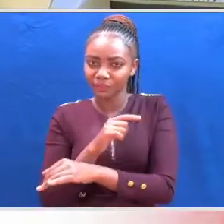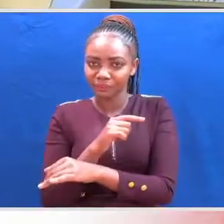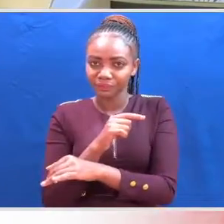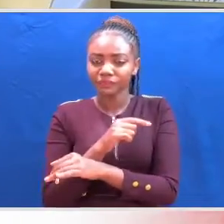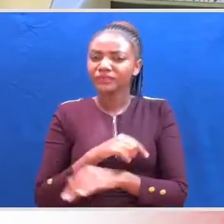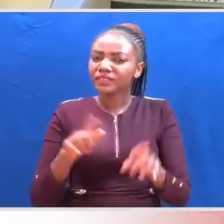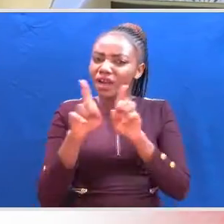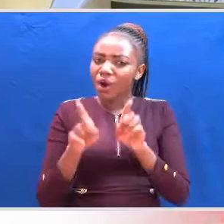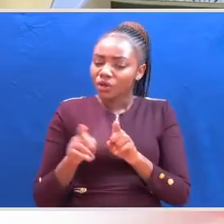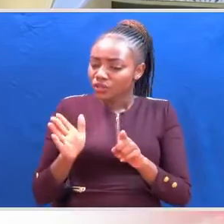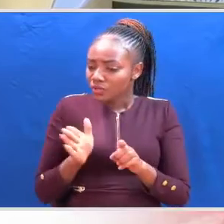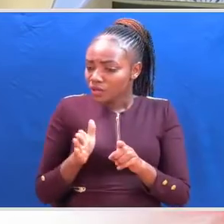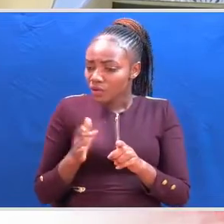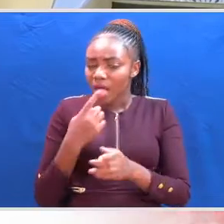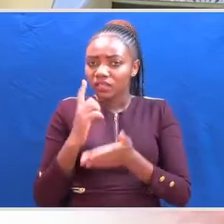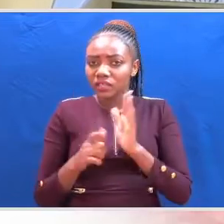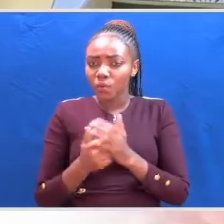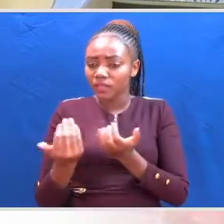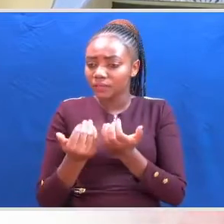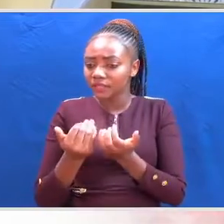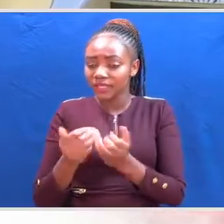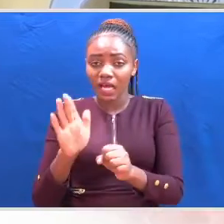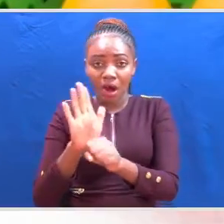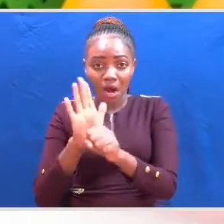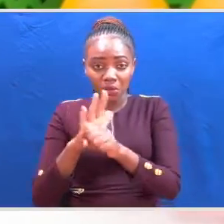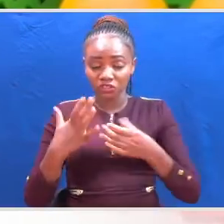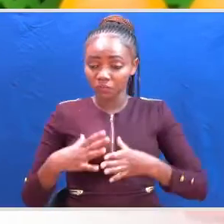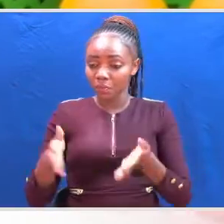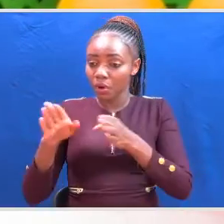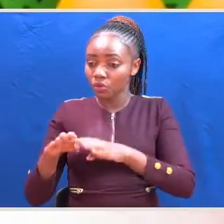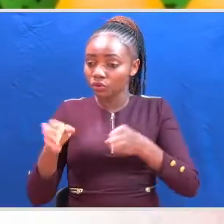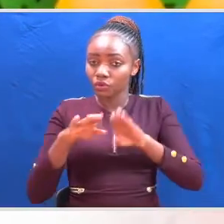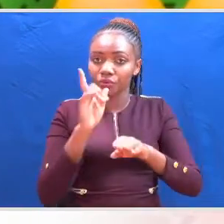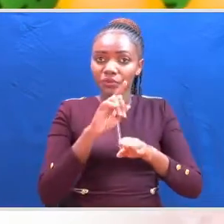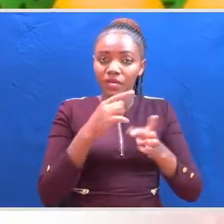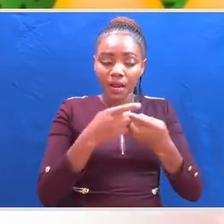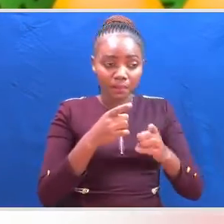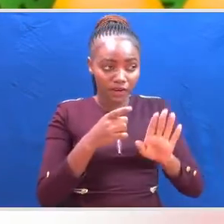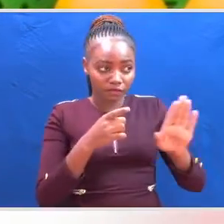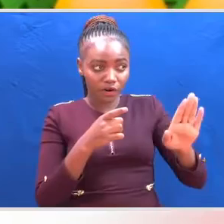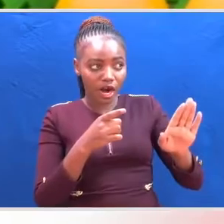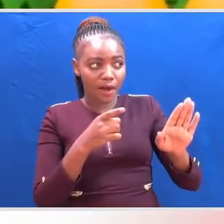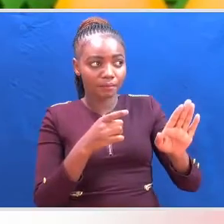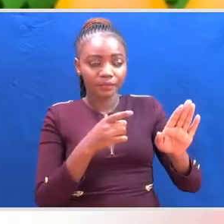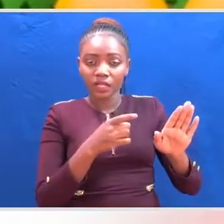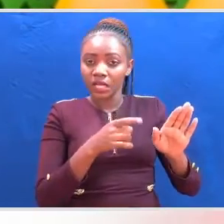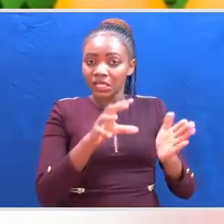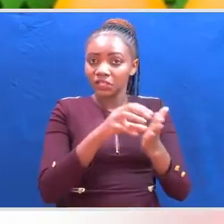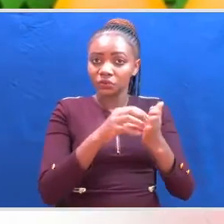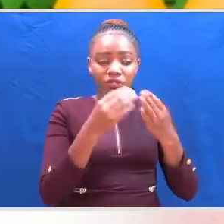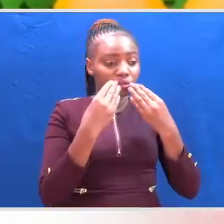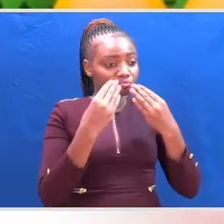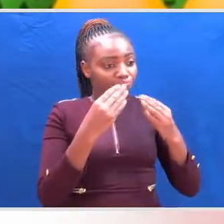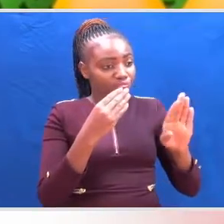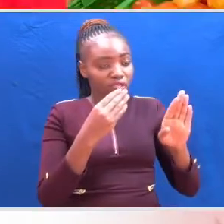Pauline, unlike most people whose businesses closed down due to the pandemic, for her, the global health crisis was a blessing in disguise, as